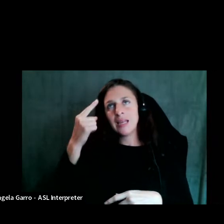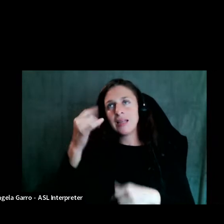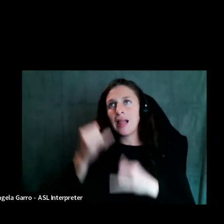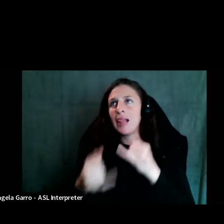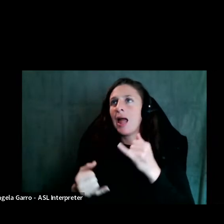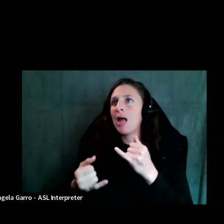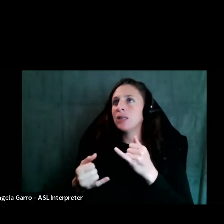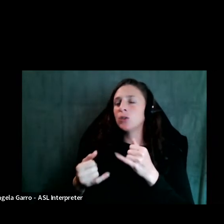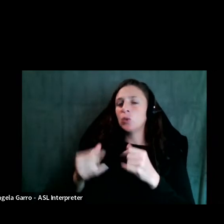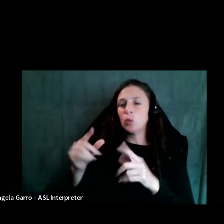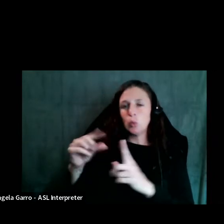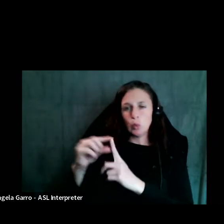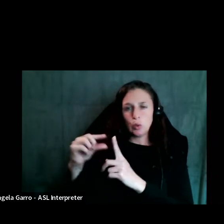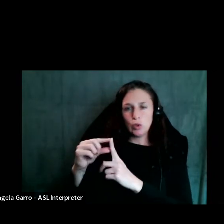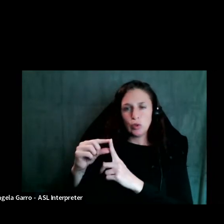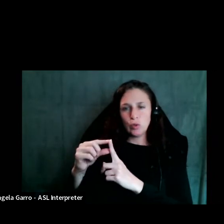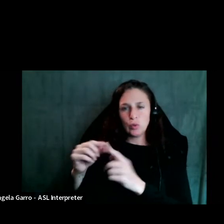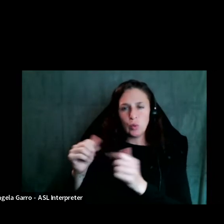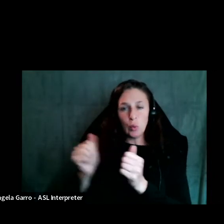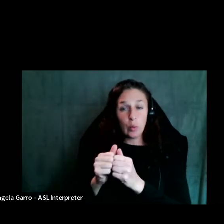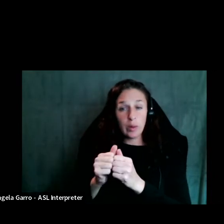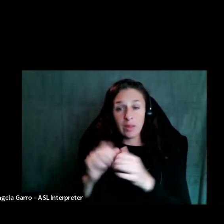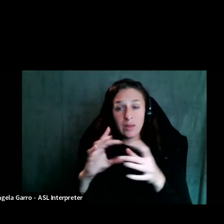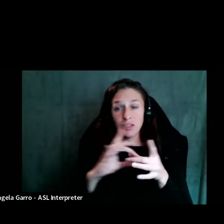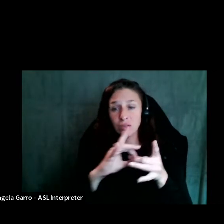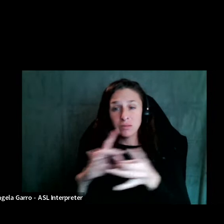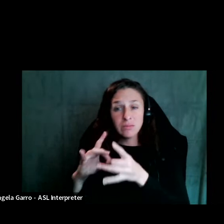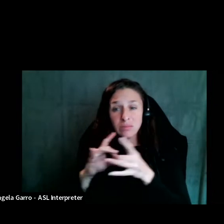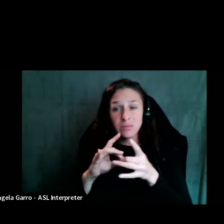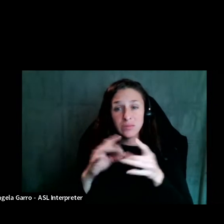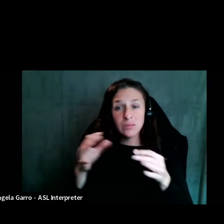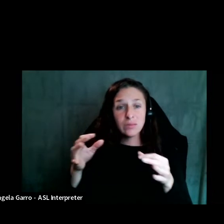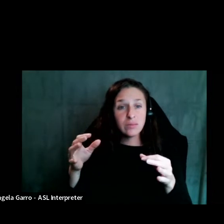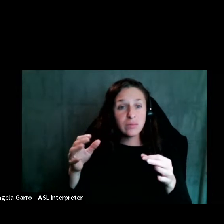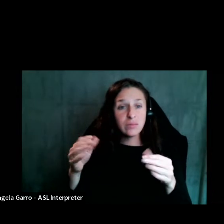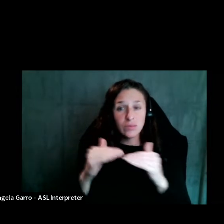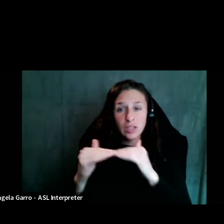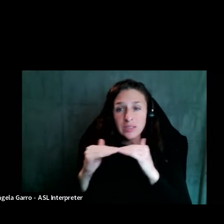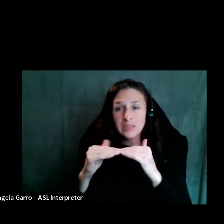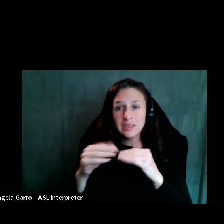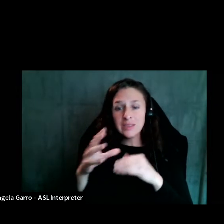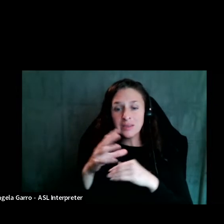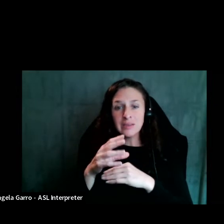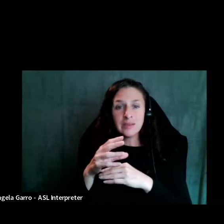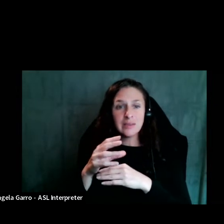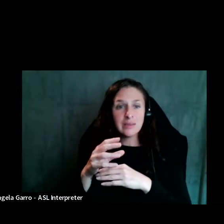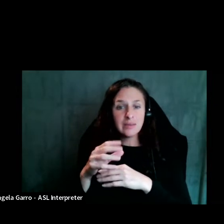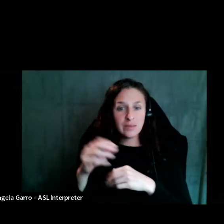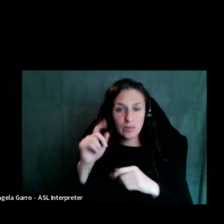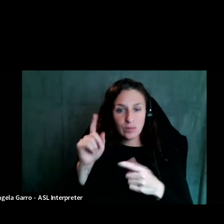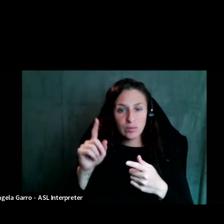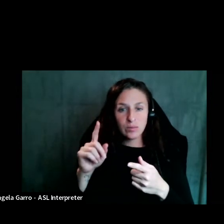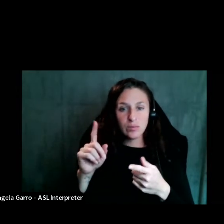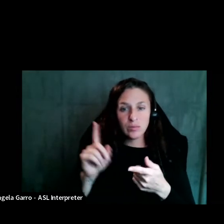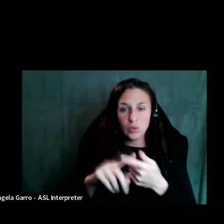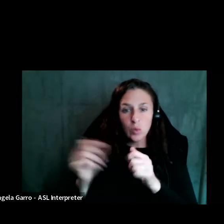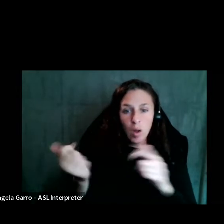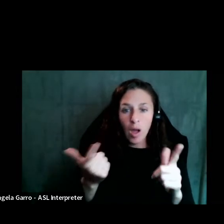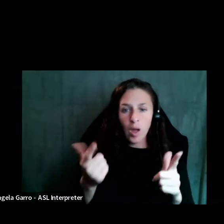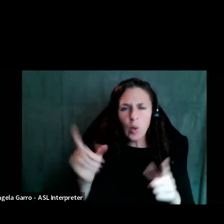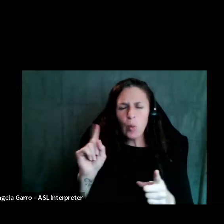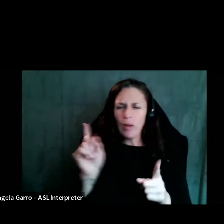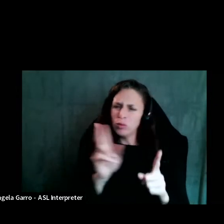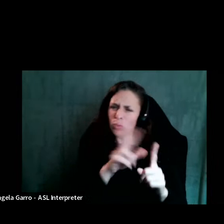liberty for all. And I always wonder, where does that apply to the Palestinian people? Where does it apply?